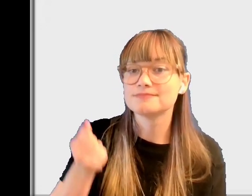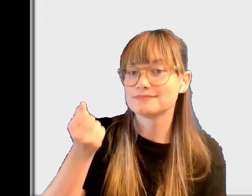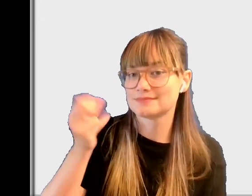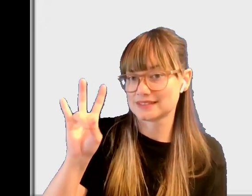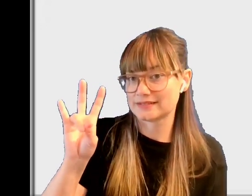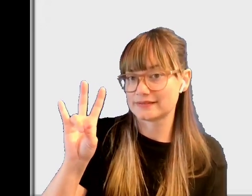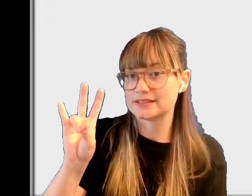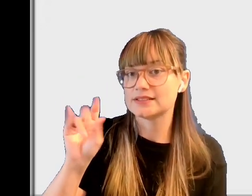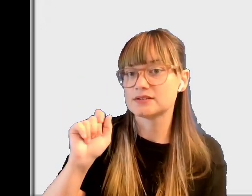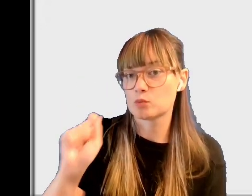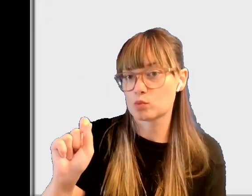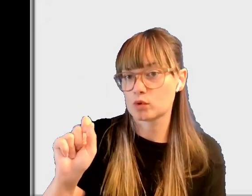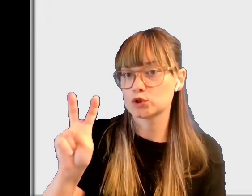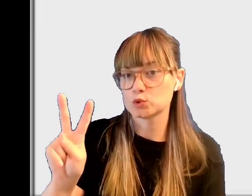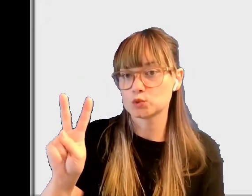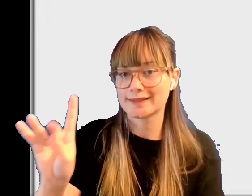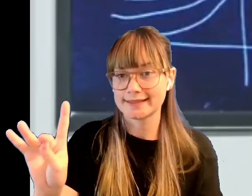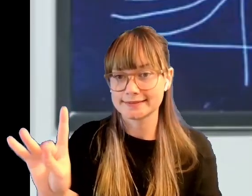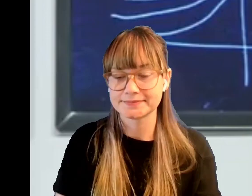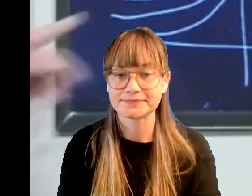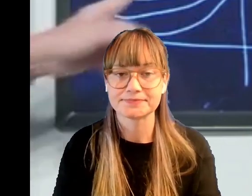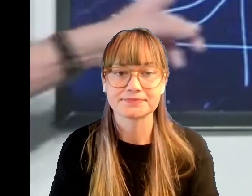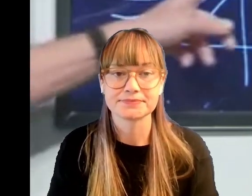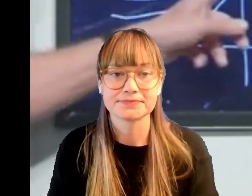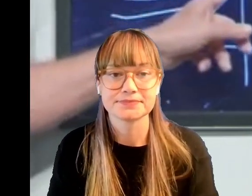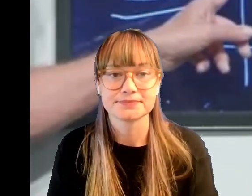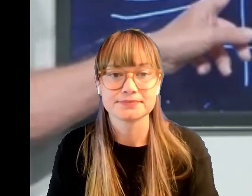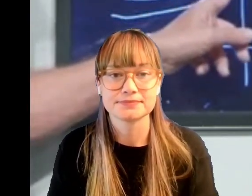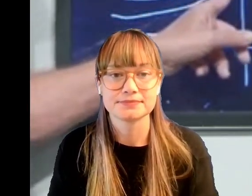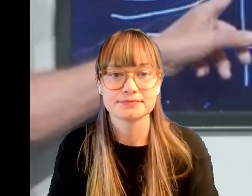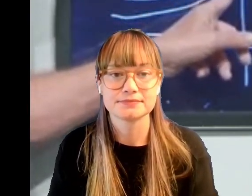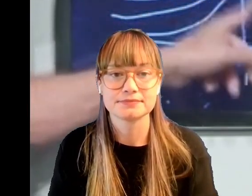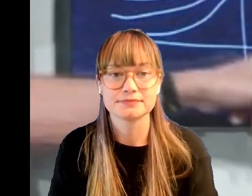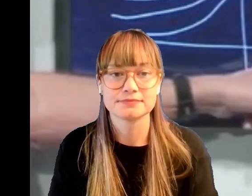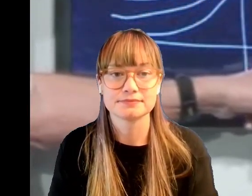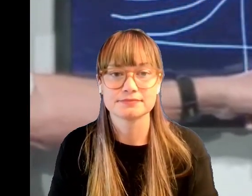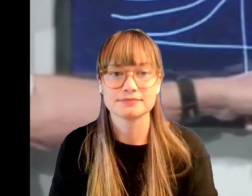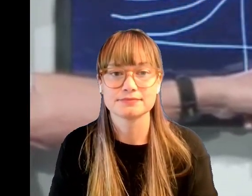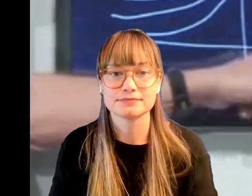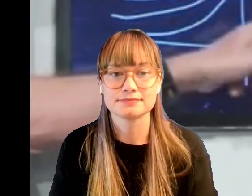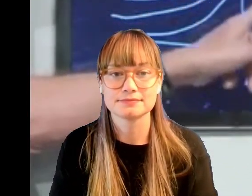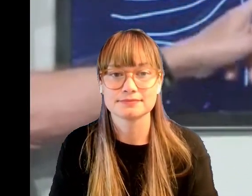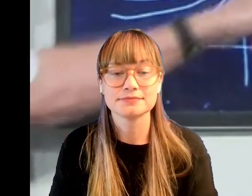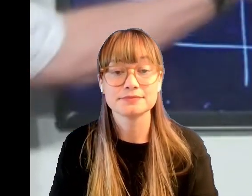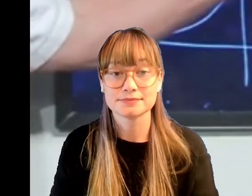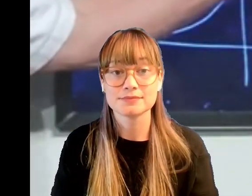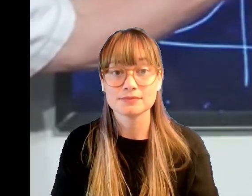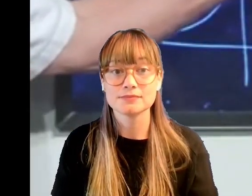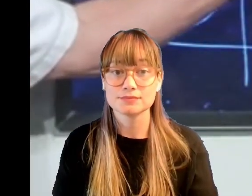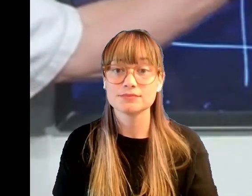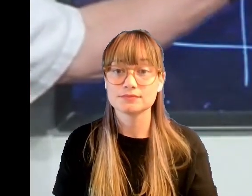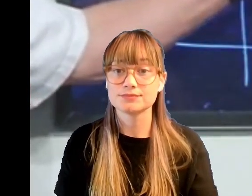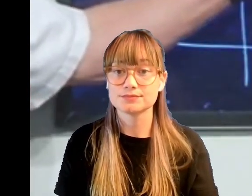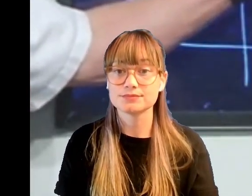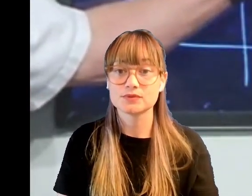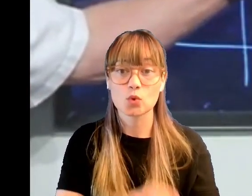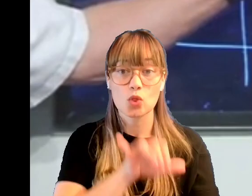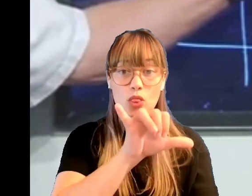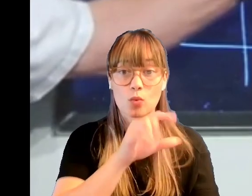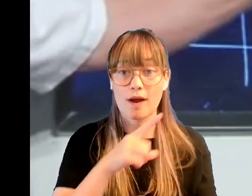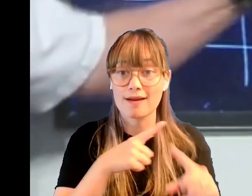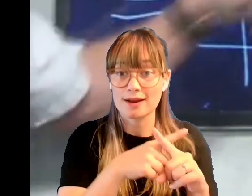it's 17.28. Okay? The y-intercept was 10, but when x is 3, we're up